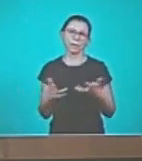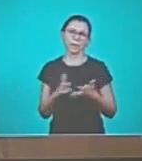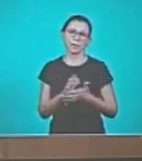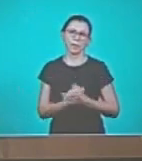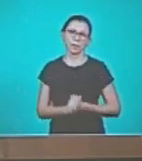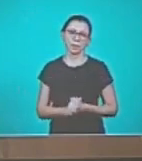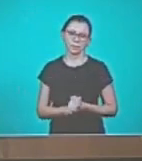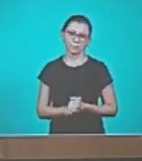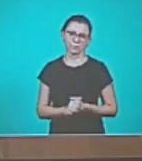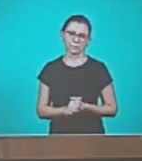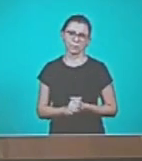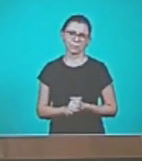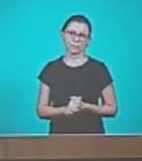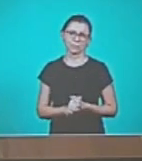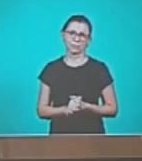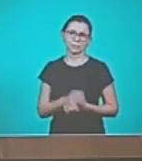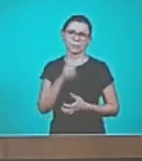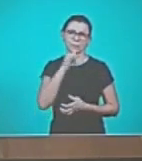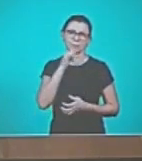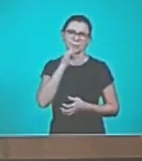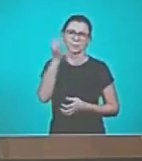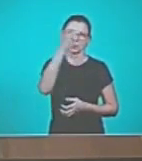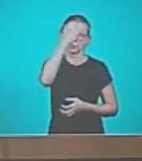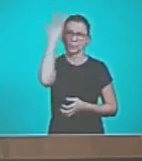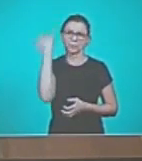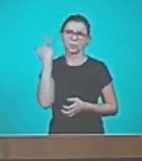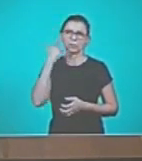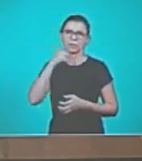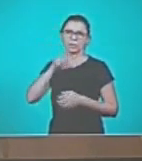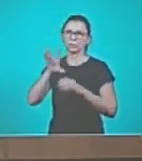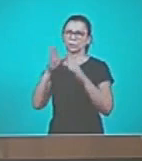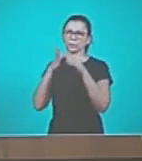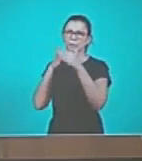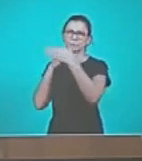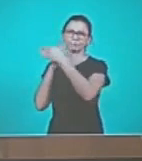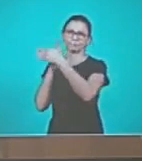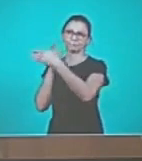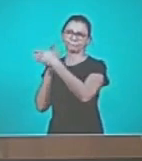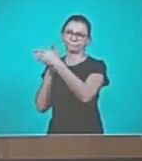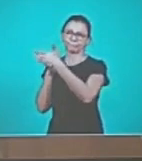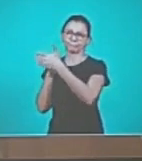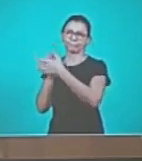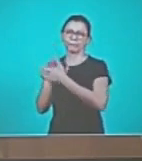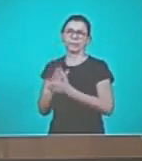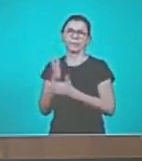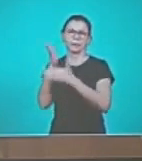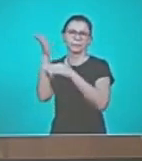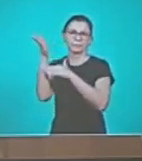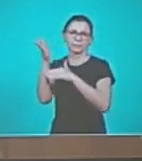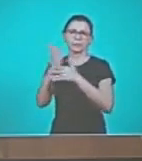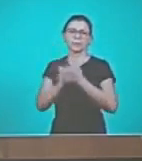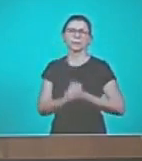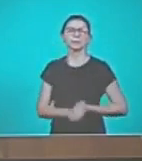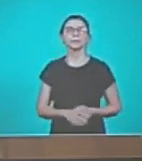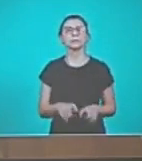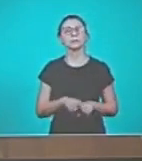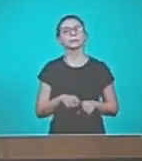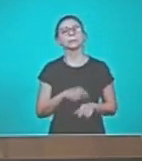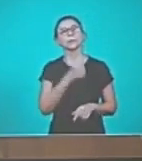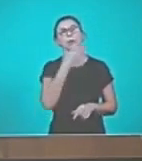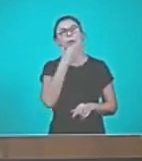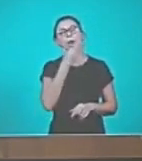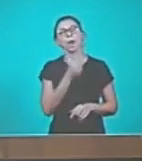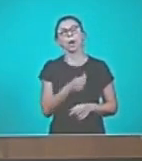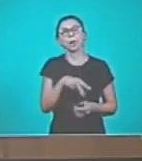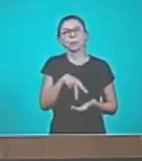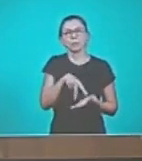died at the door. There are many that were not able to enter through the door. The lame was in the time of Peter